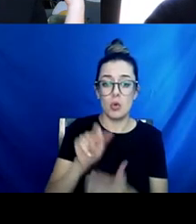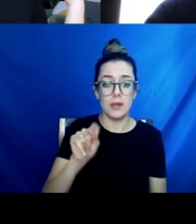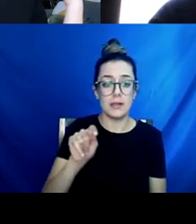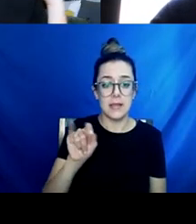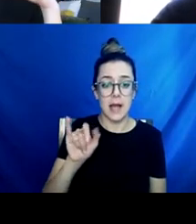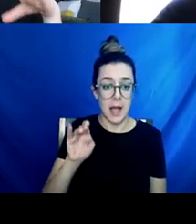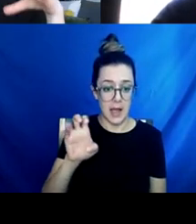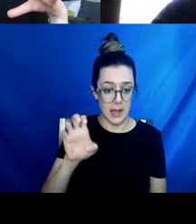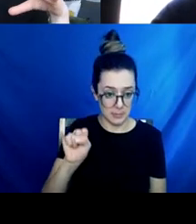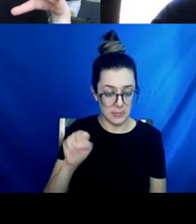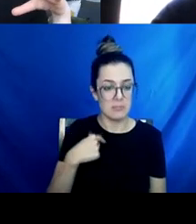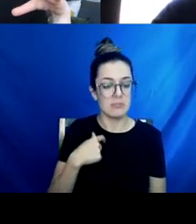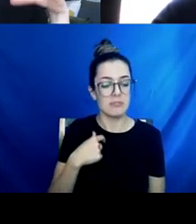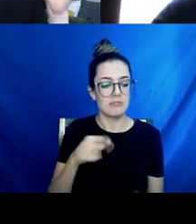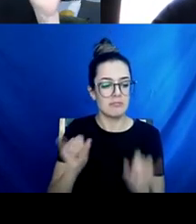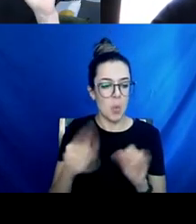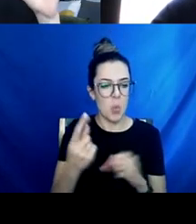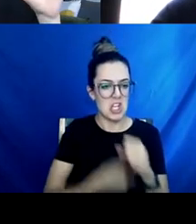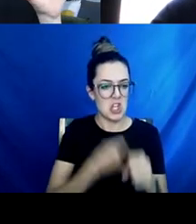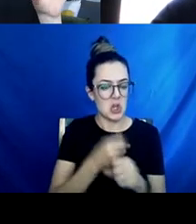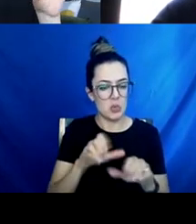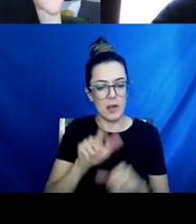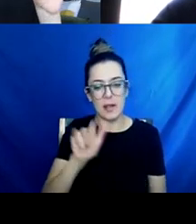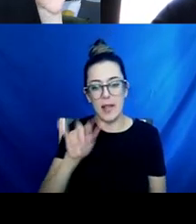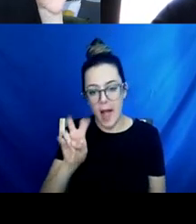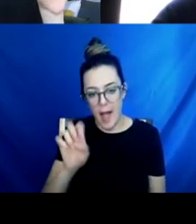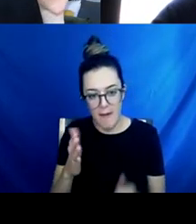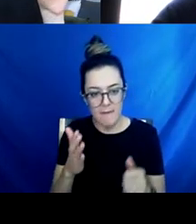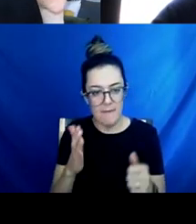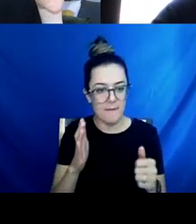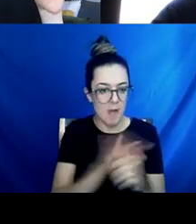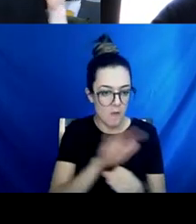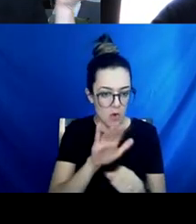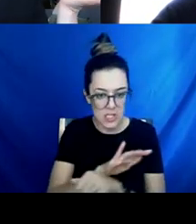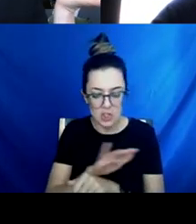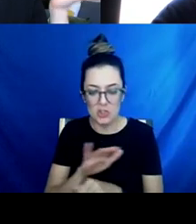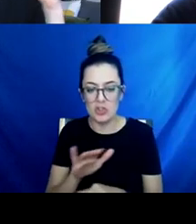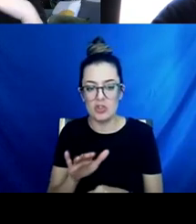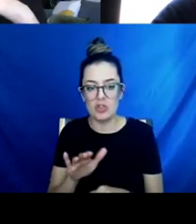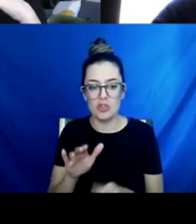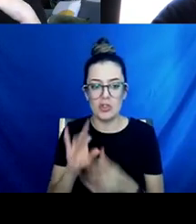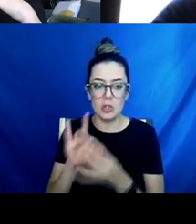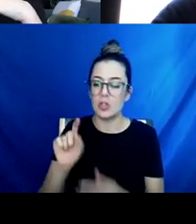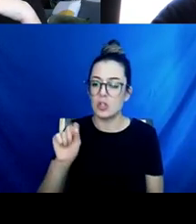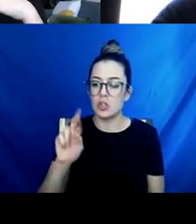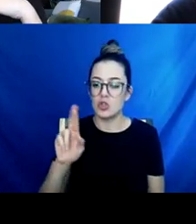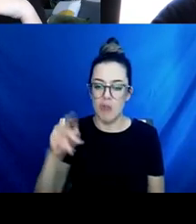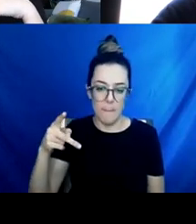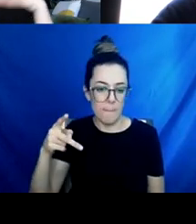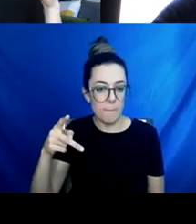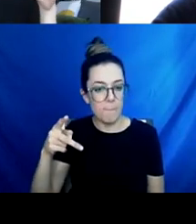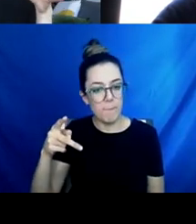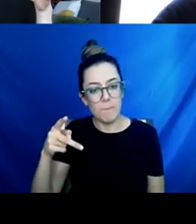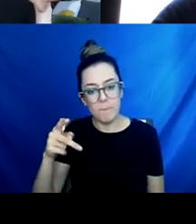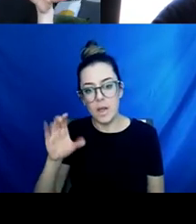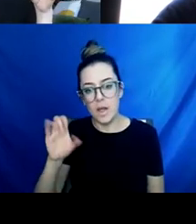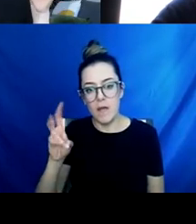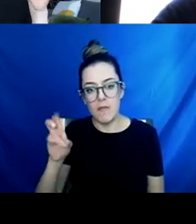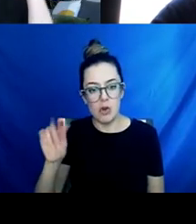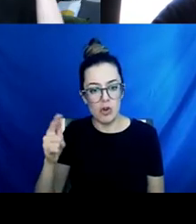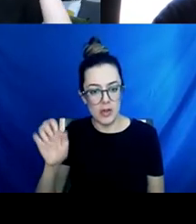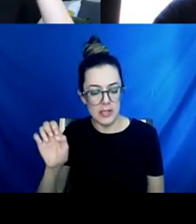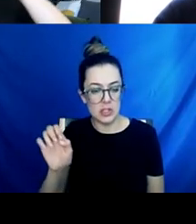Sorry. So the exact question was, how should the media frame it, or what was the? The exact question was, how can the media hold the Biden administration accountable for